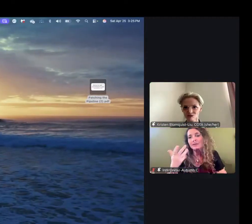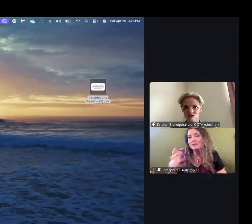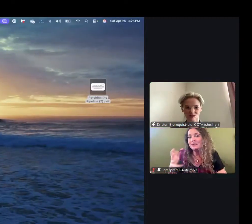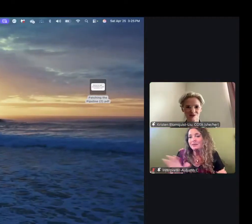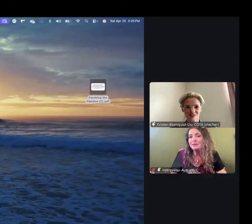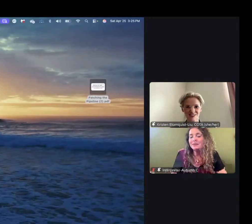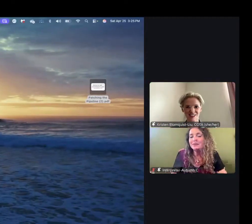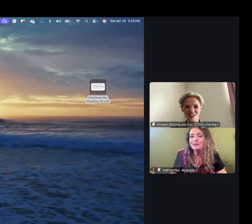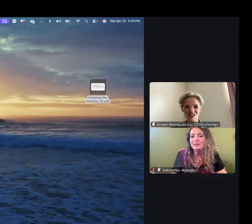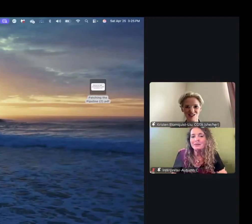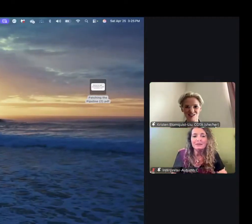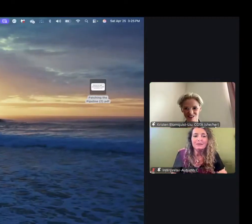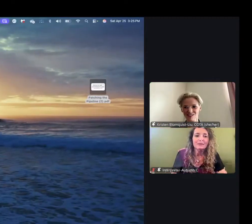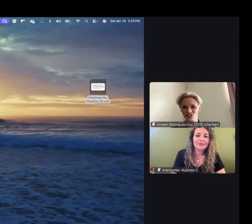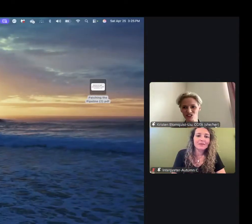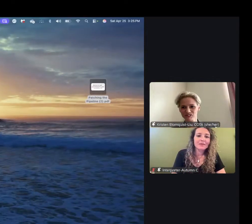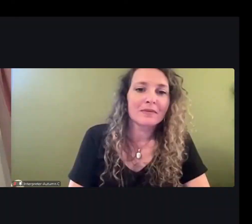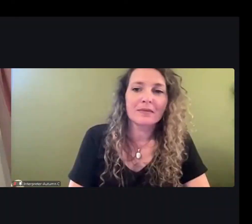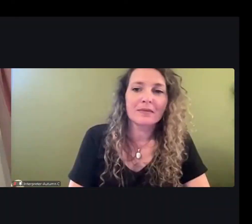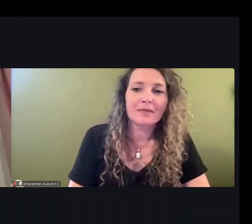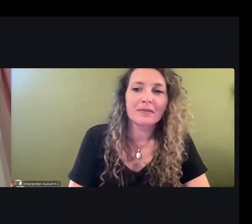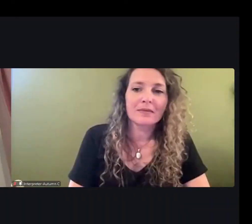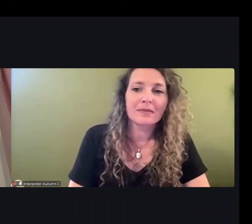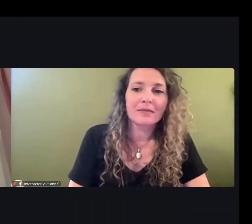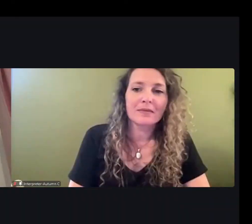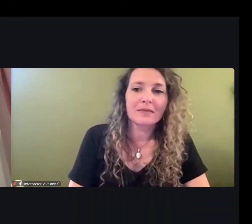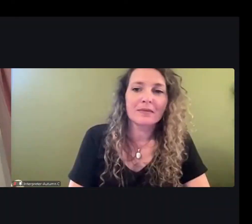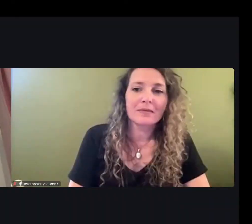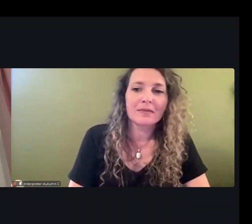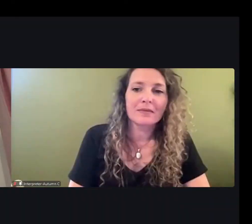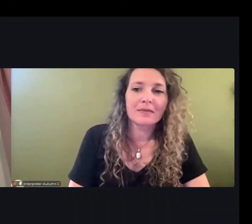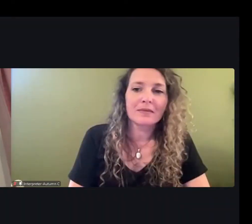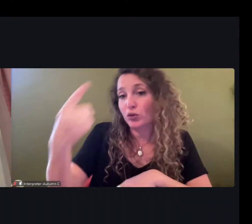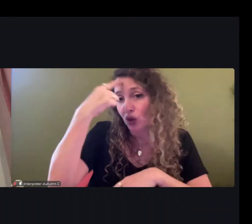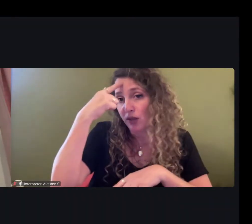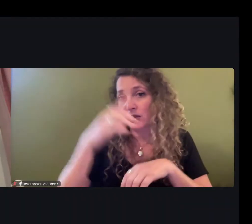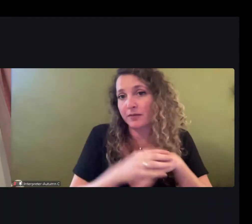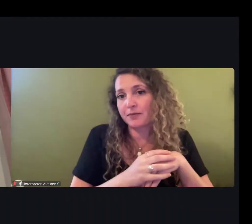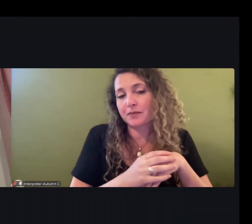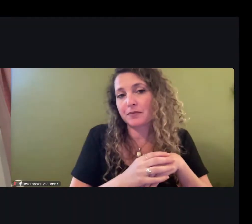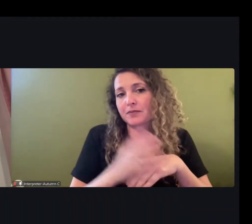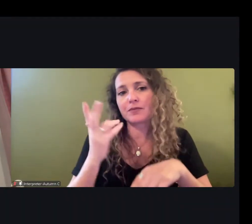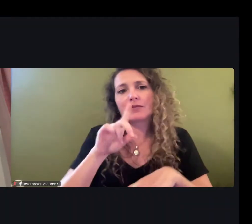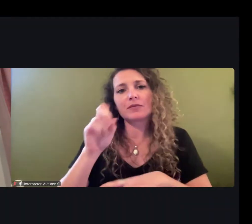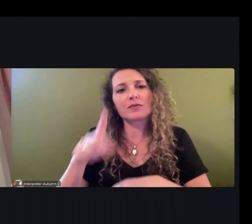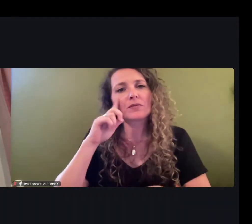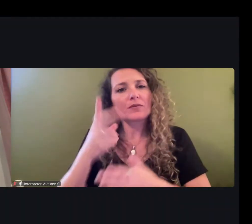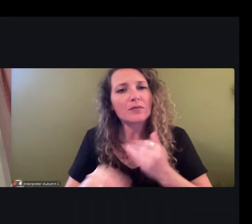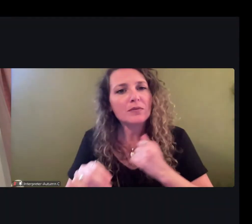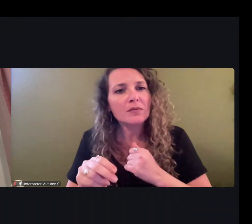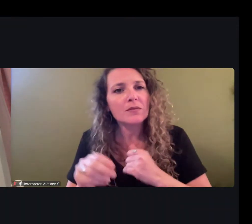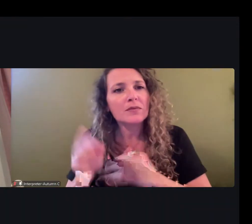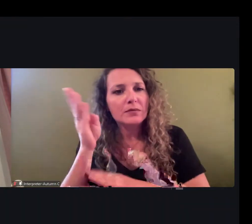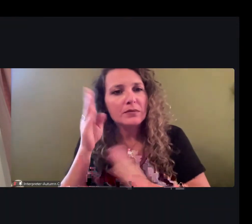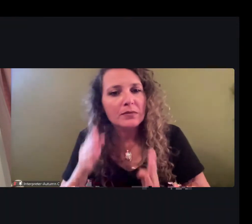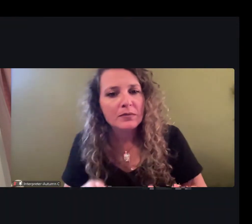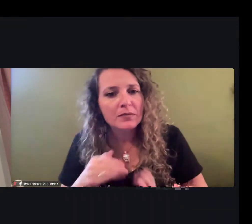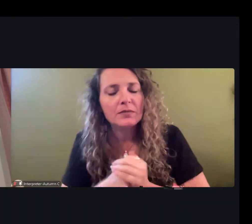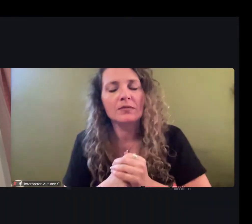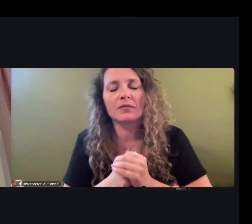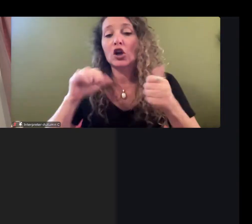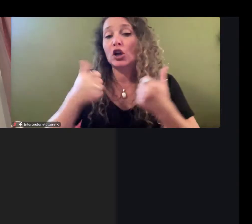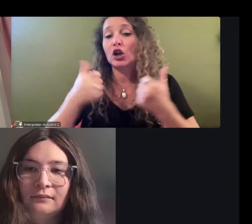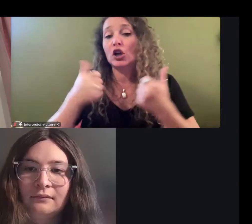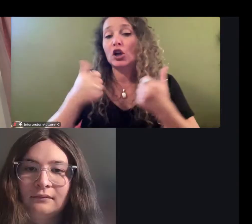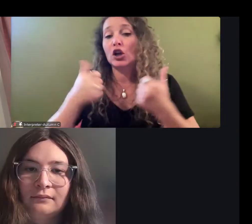Thank you so much, Kristen, for sharing those thoughts. I have a question for both of our presenters. For learners, it can be challenging to anticipate